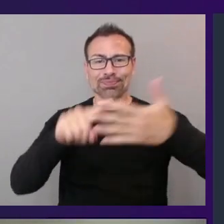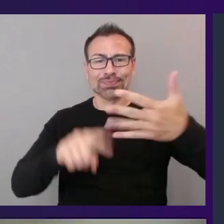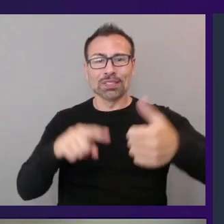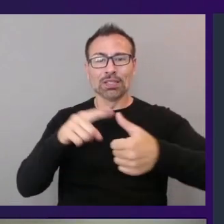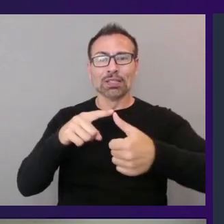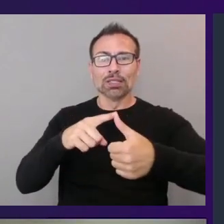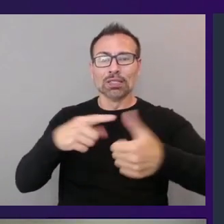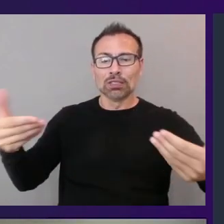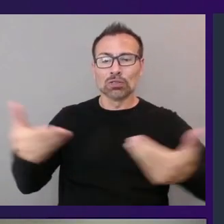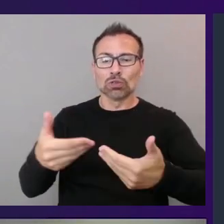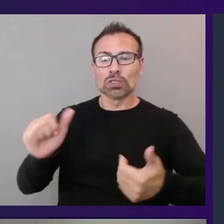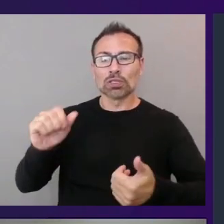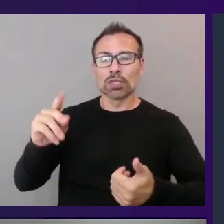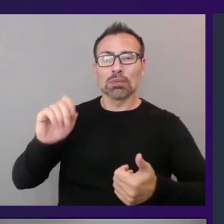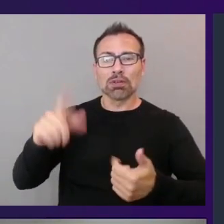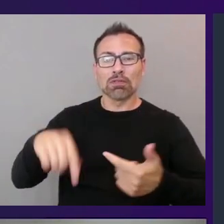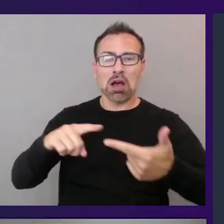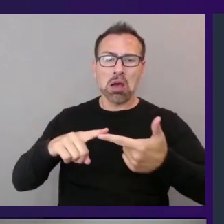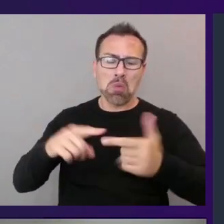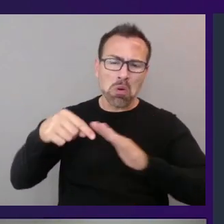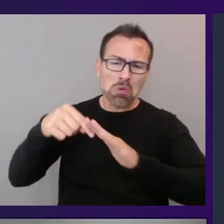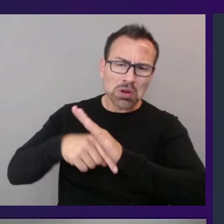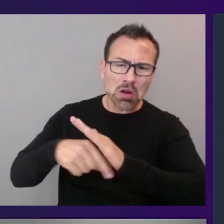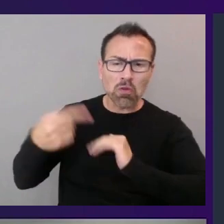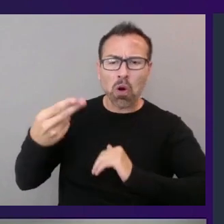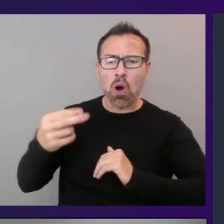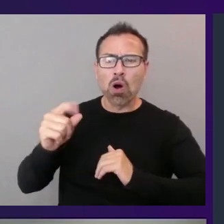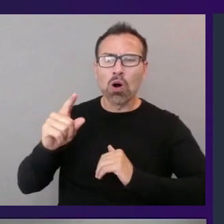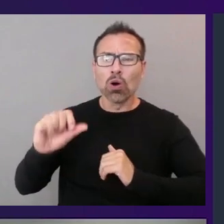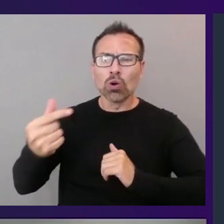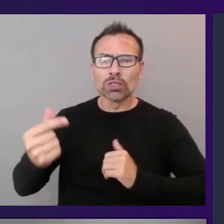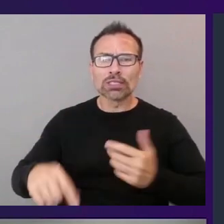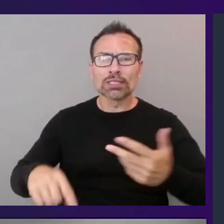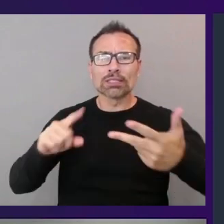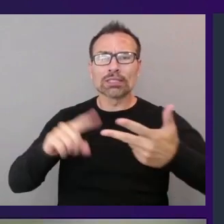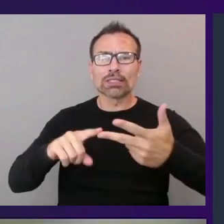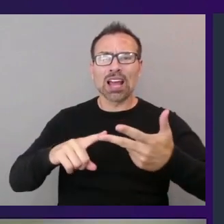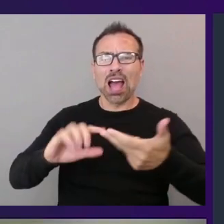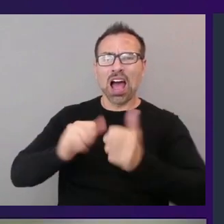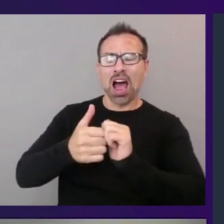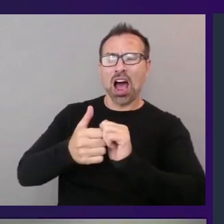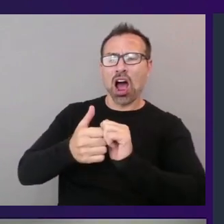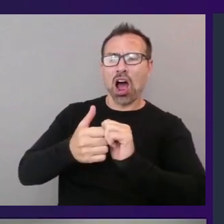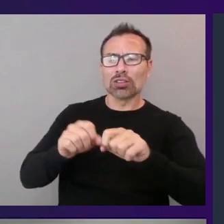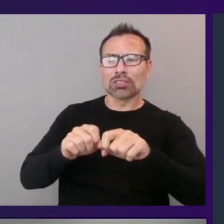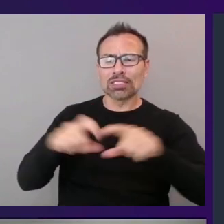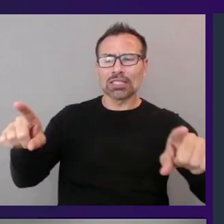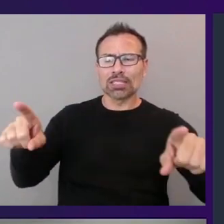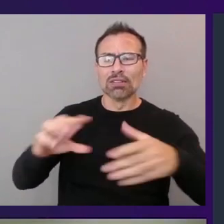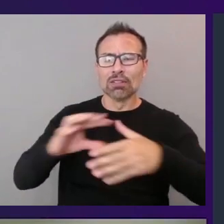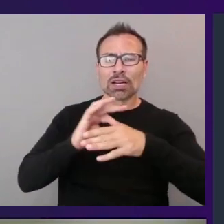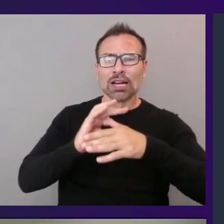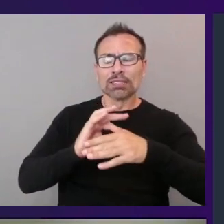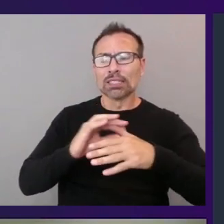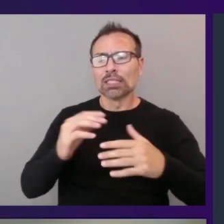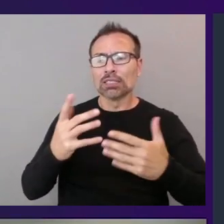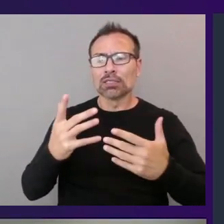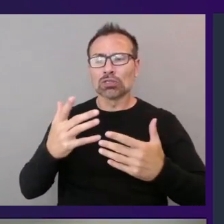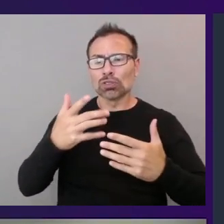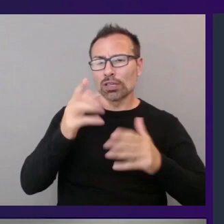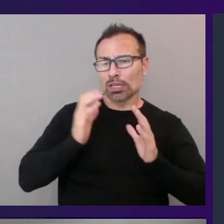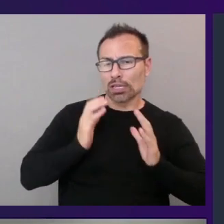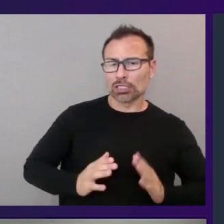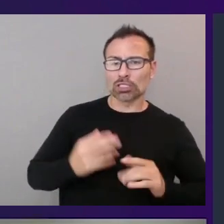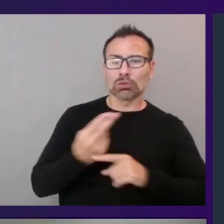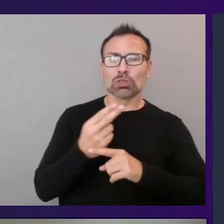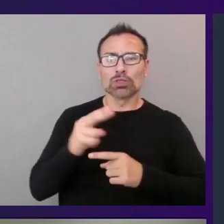hosting, common ways of delivering content to the front end with CSR, SSG, and